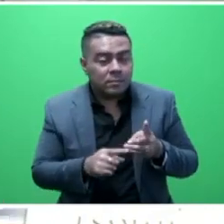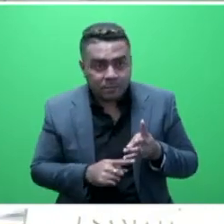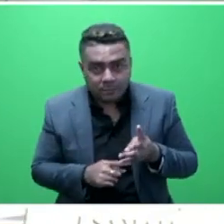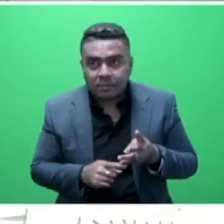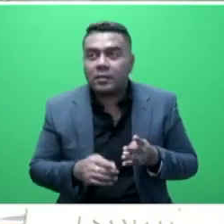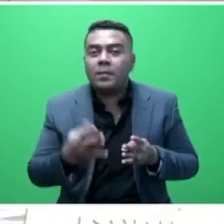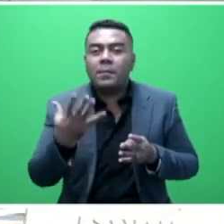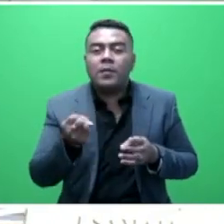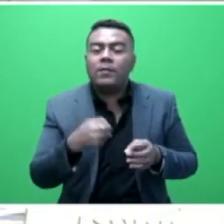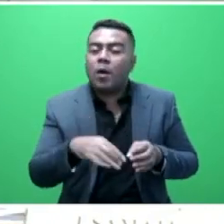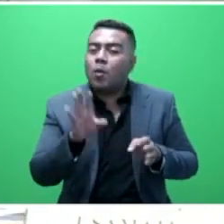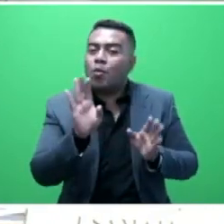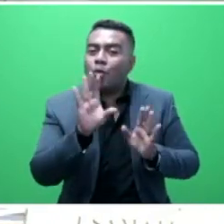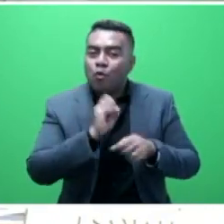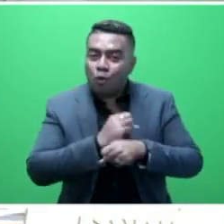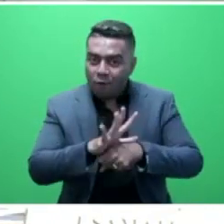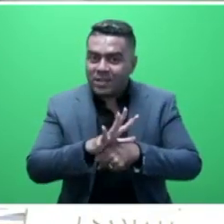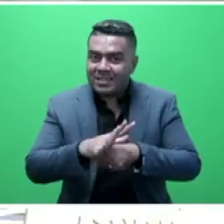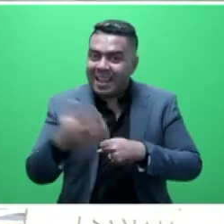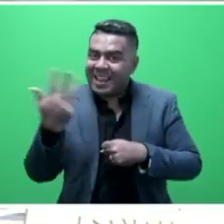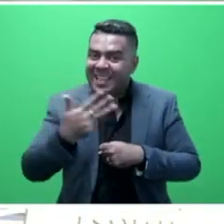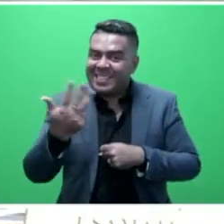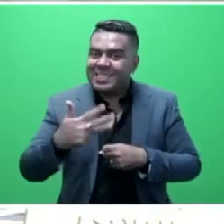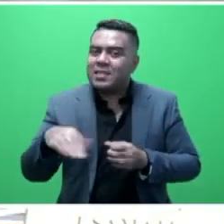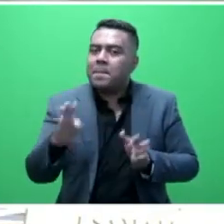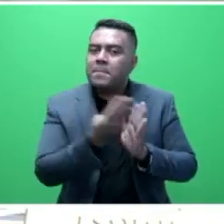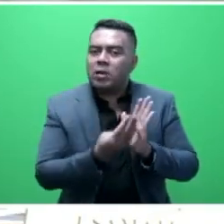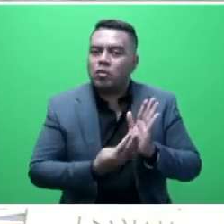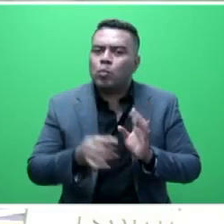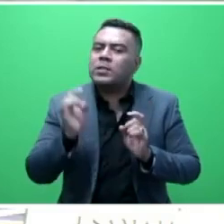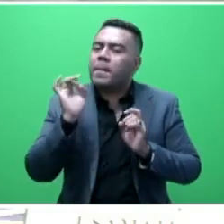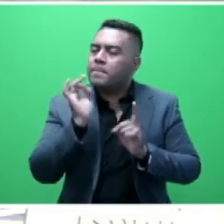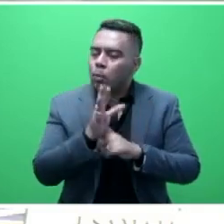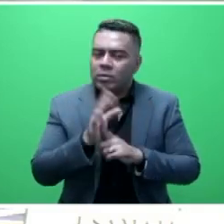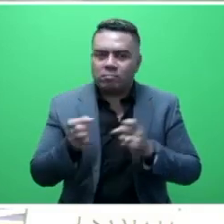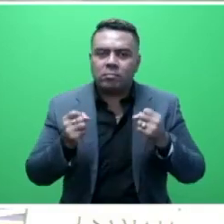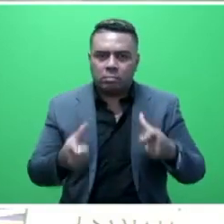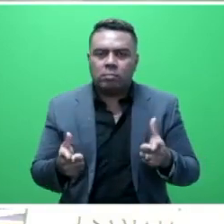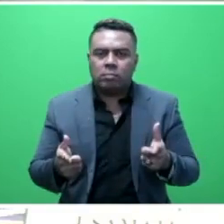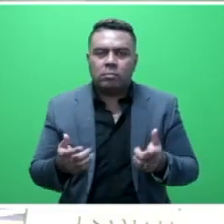COVID-19 response budget was an important start.